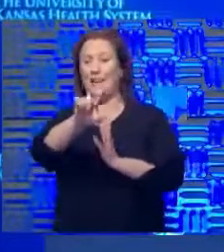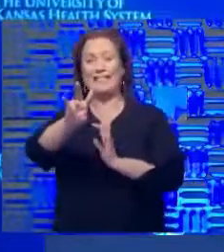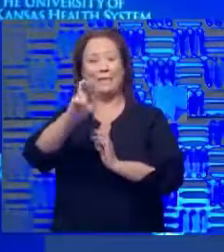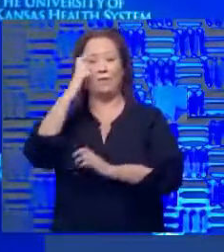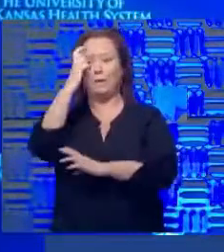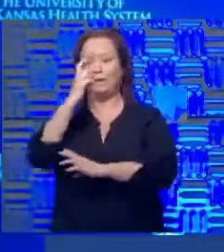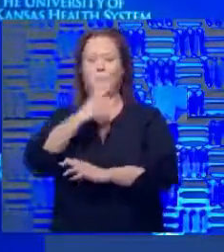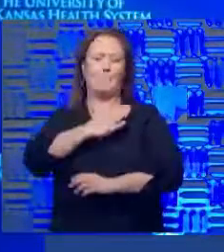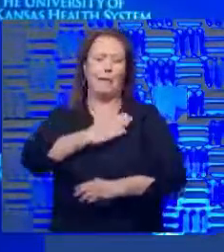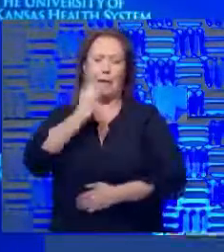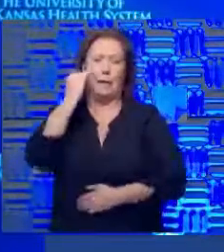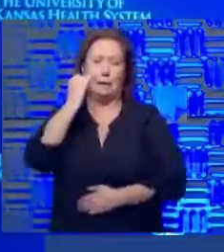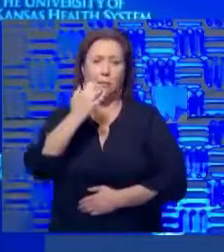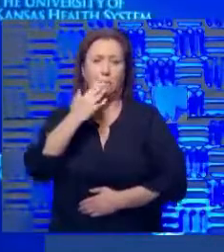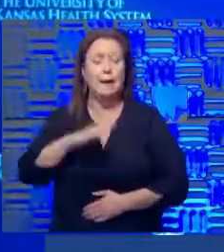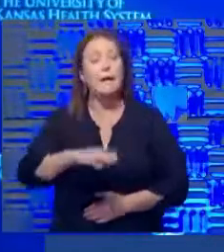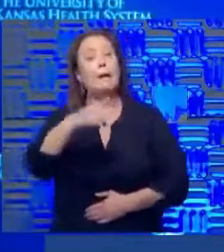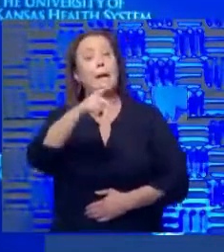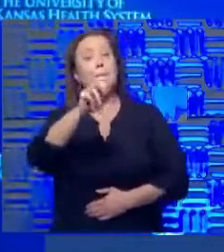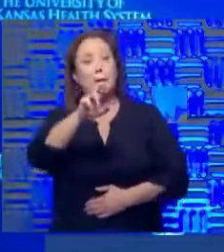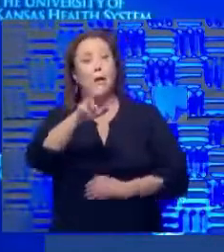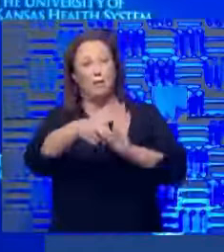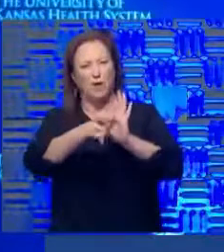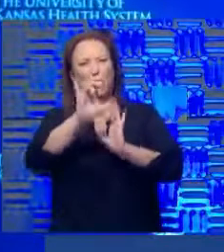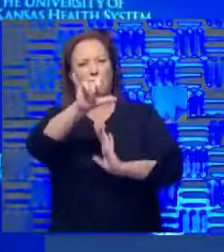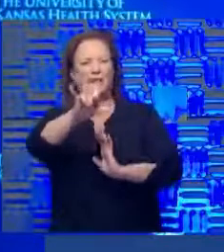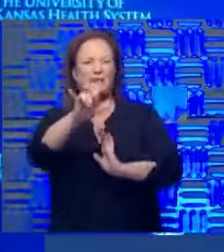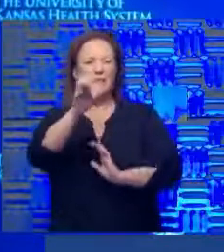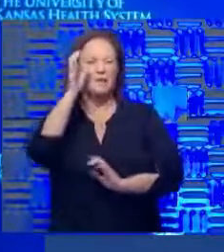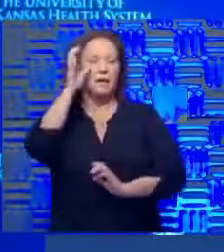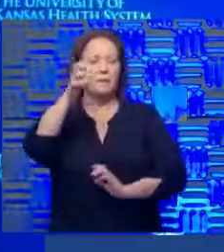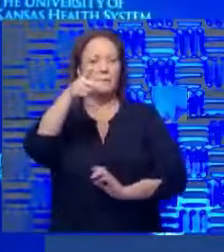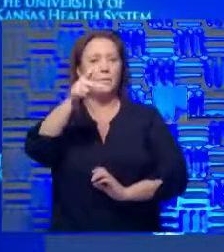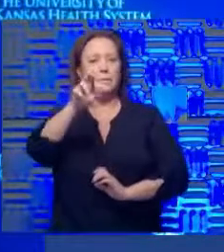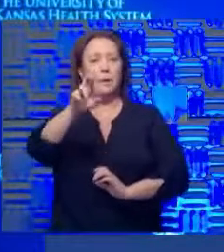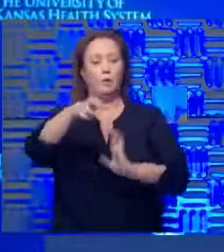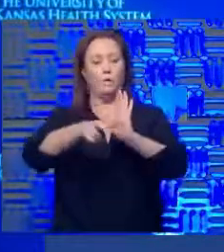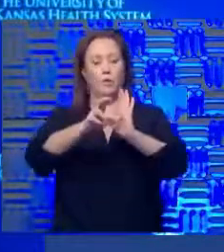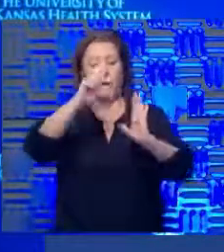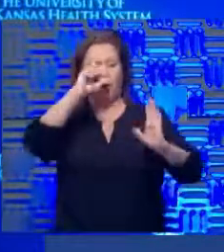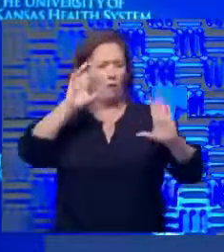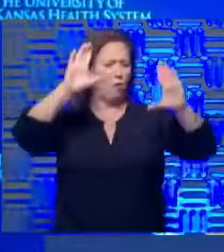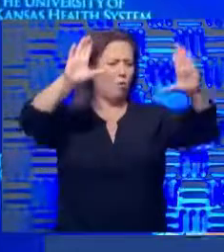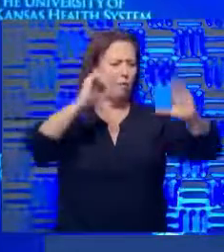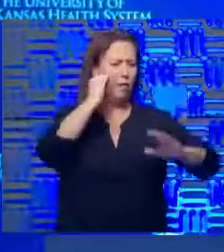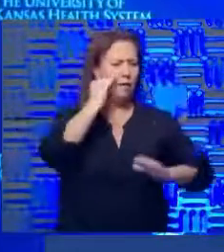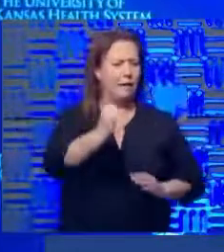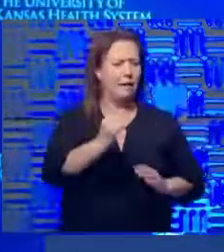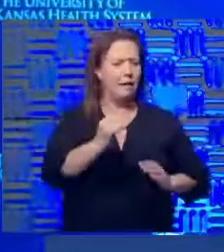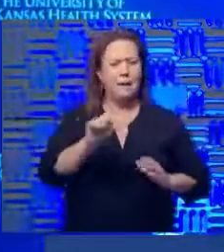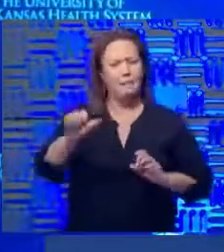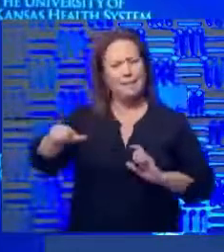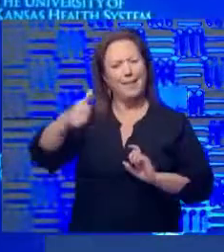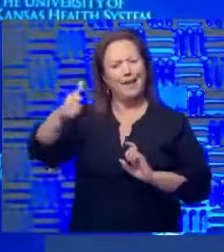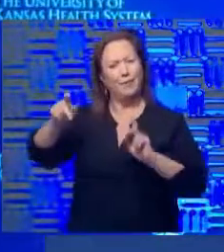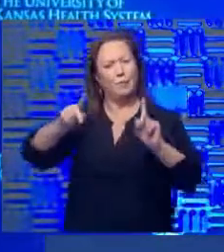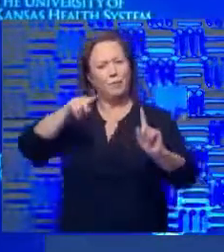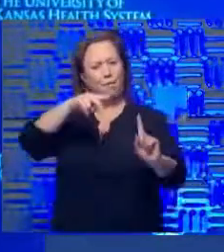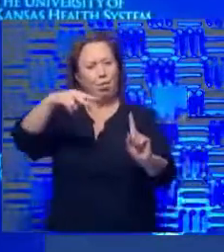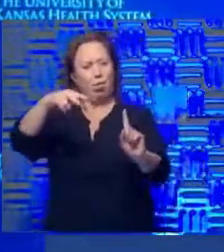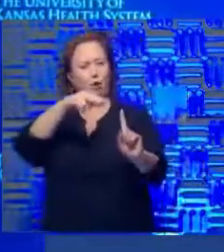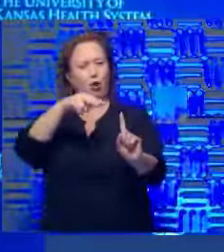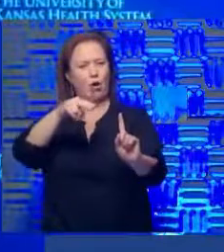didn't work. Peer review is really exactly that, right? You think you have all these great things, you got it nailed down, but unless others have looked at your thoughts